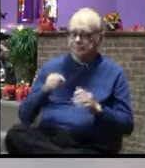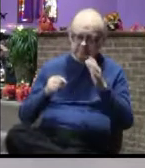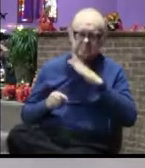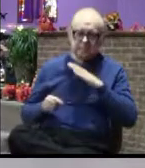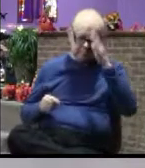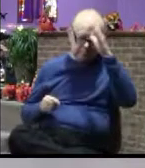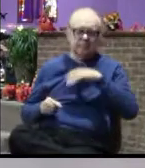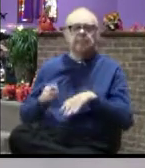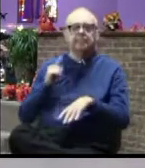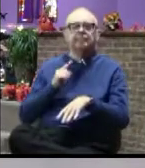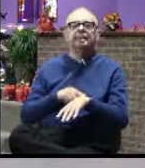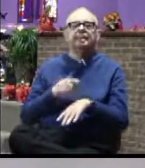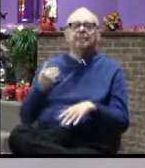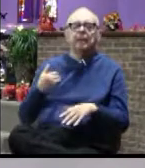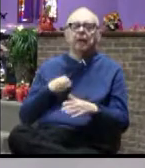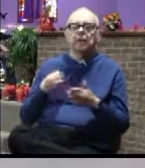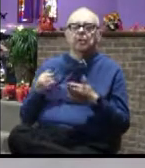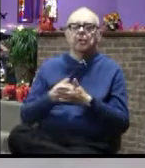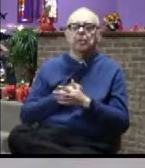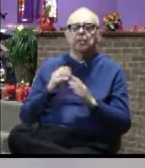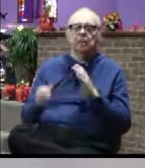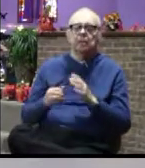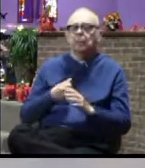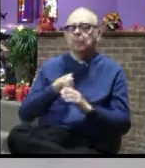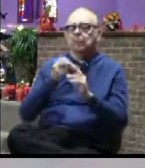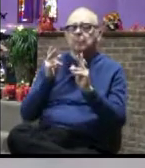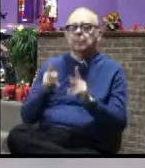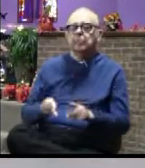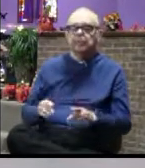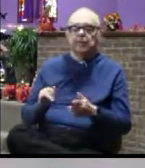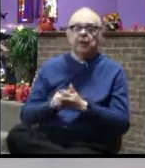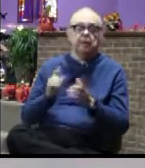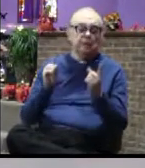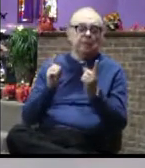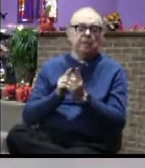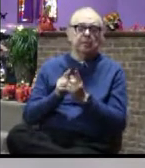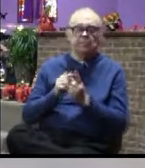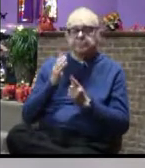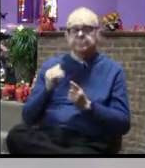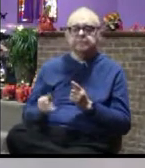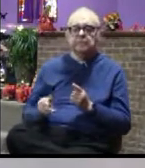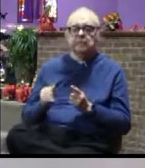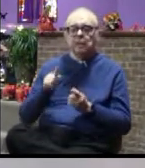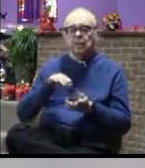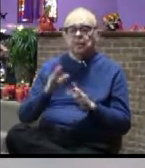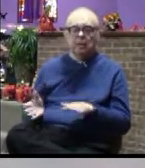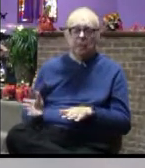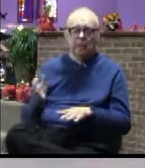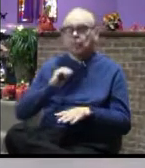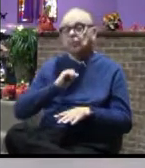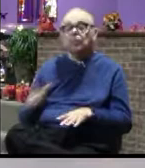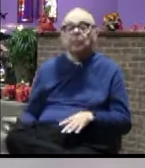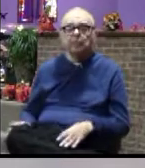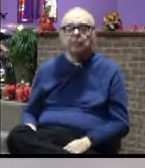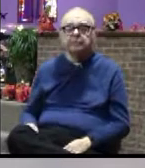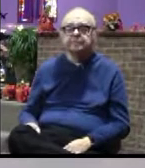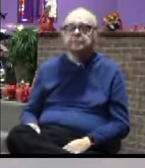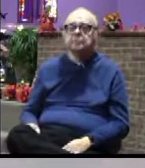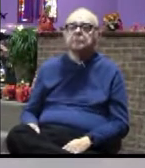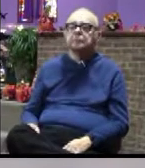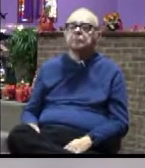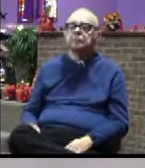ladies and gentlemen it's time to start having gospel conversations with everybody you meet because they're dying and they're going to hell